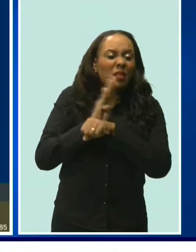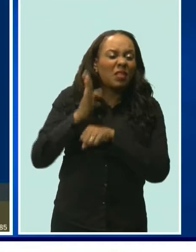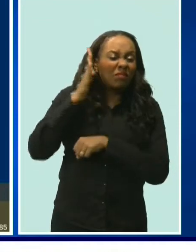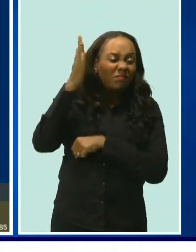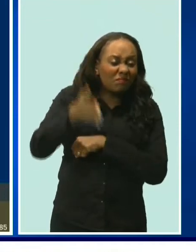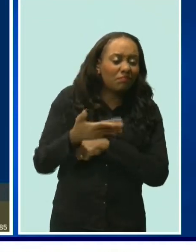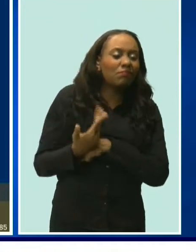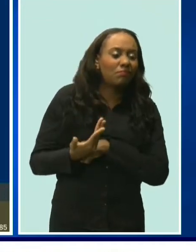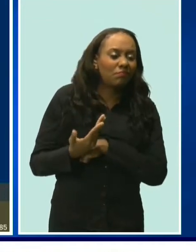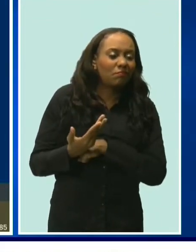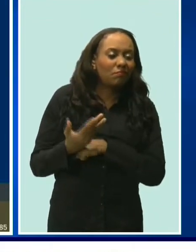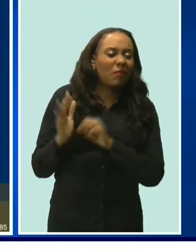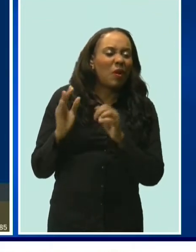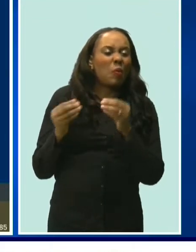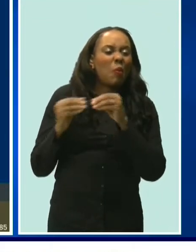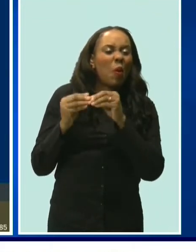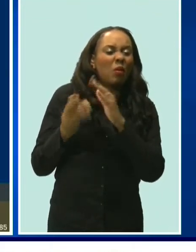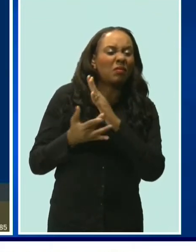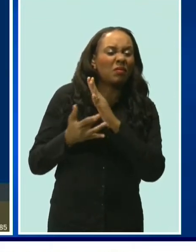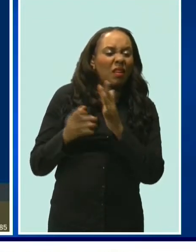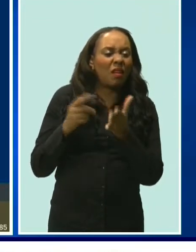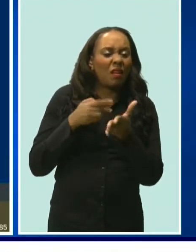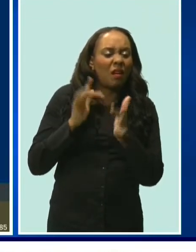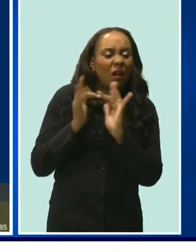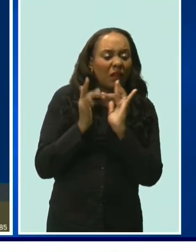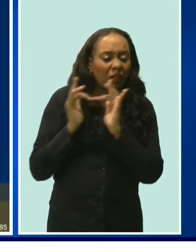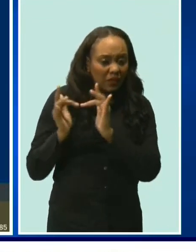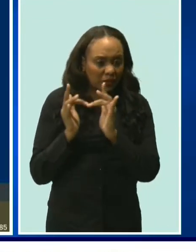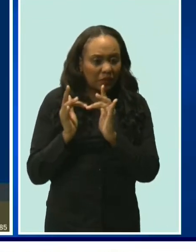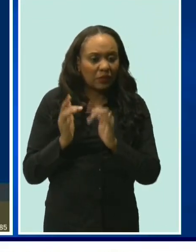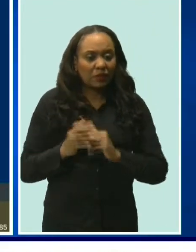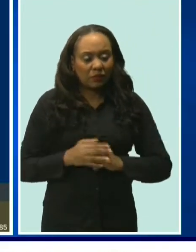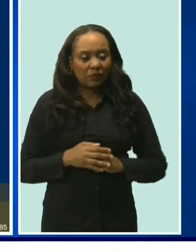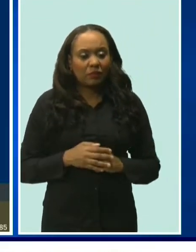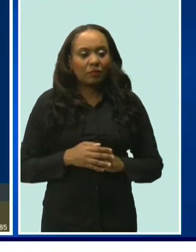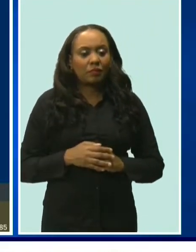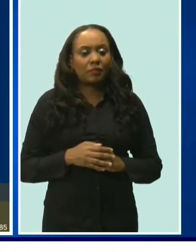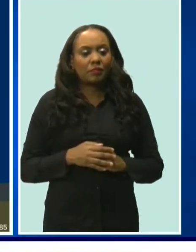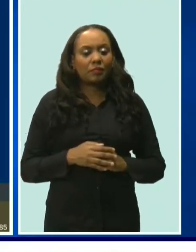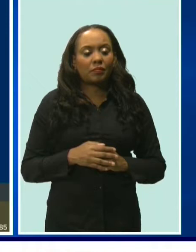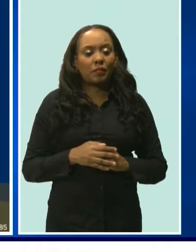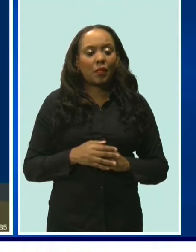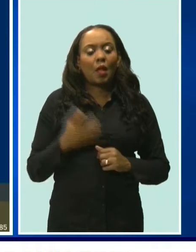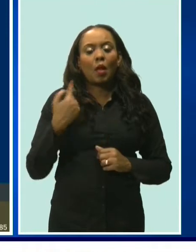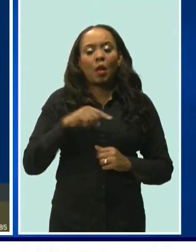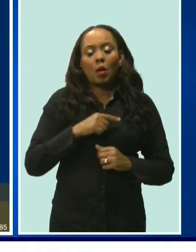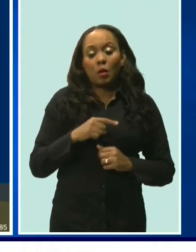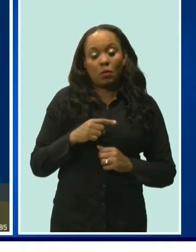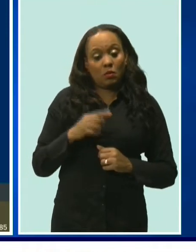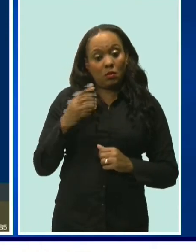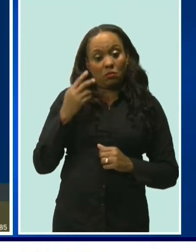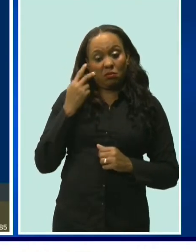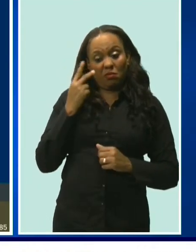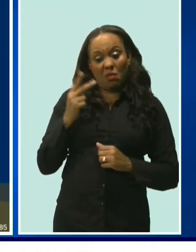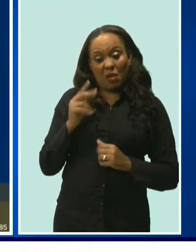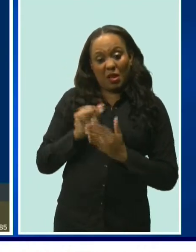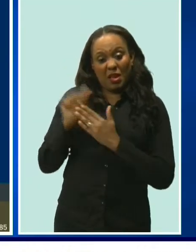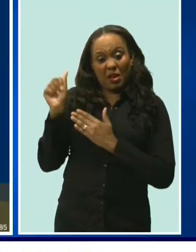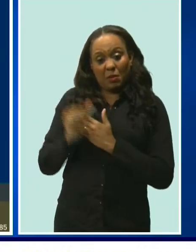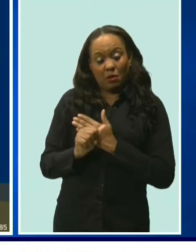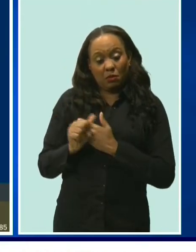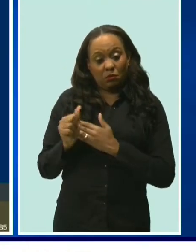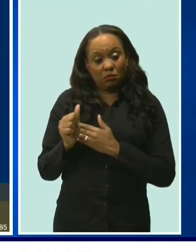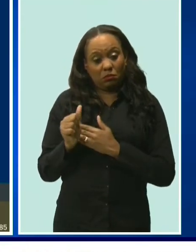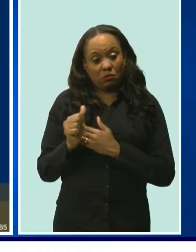be conducted. And preliminary data for the April to June quarter indicates a substantial reduction in check usage